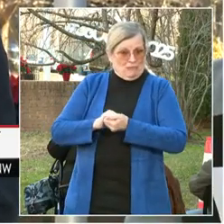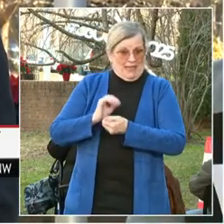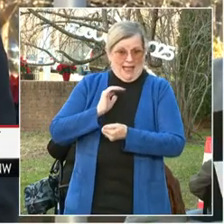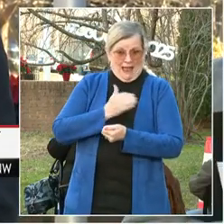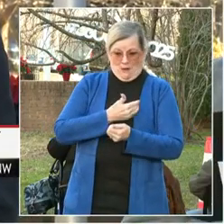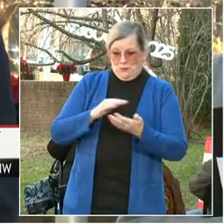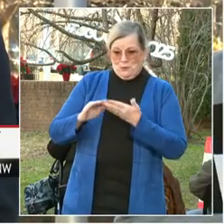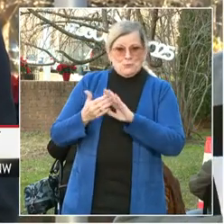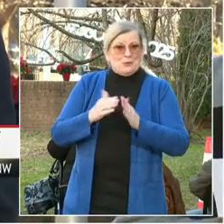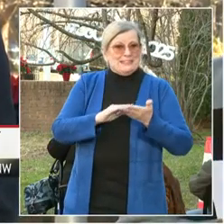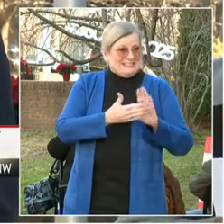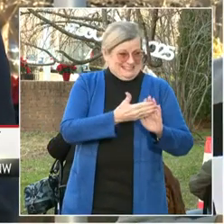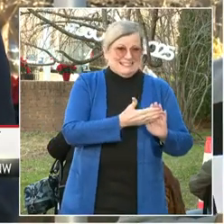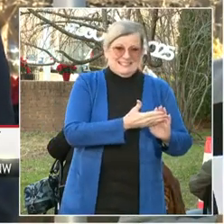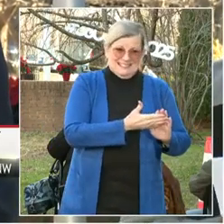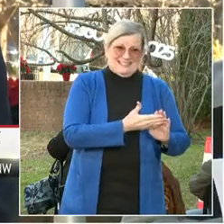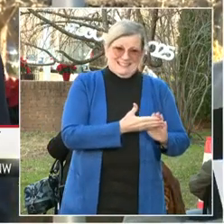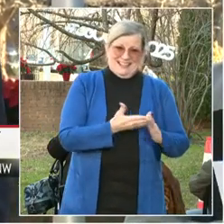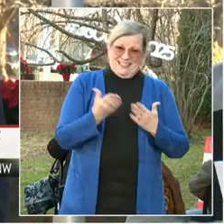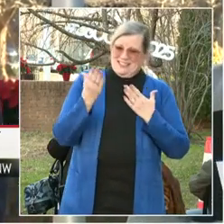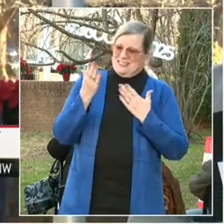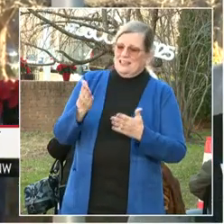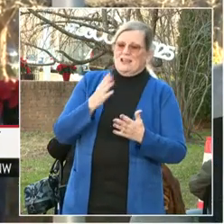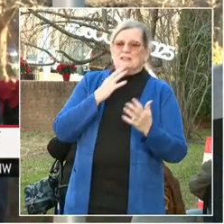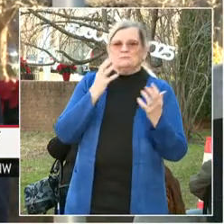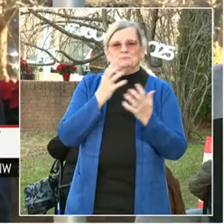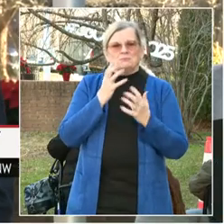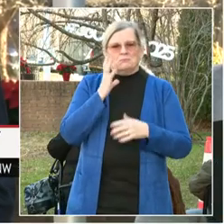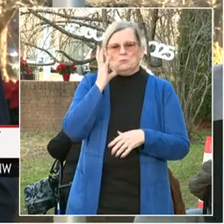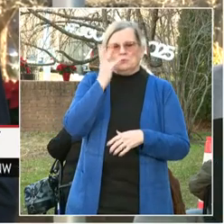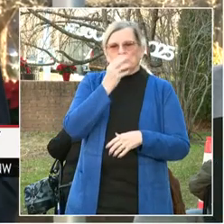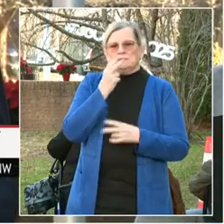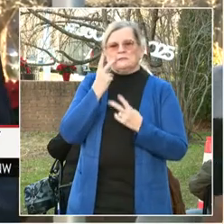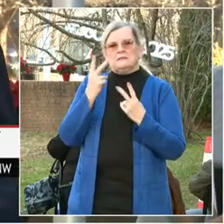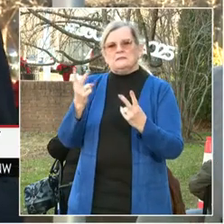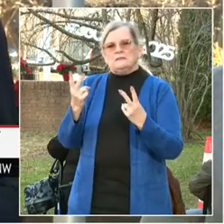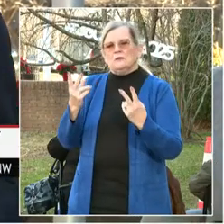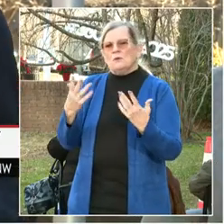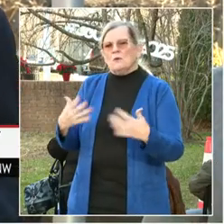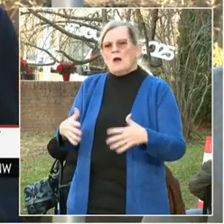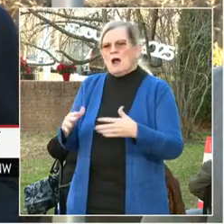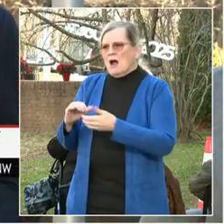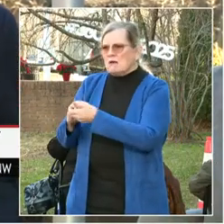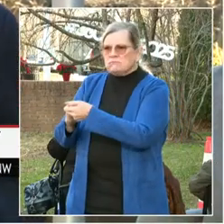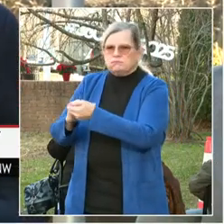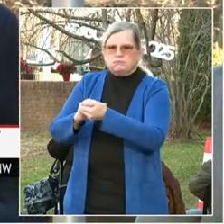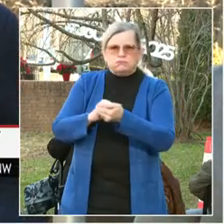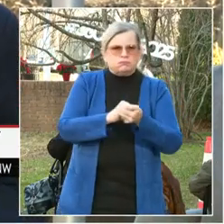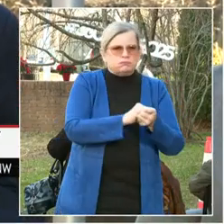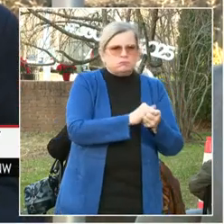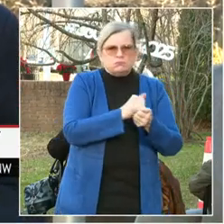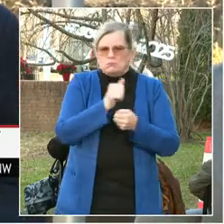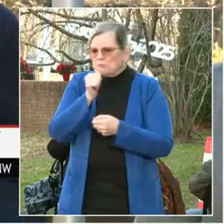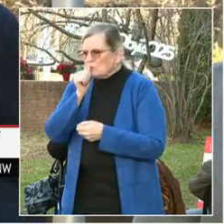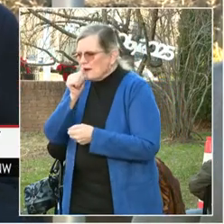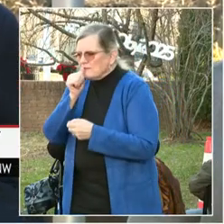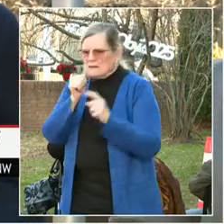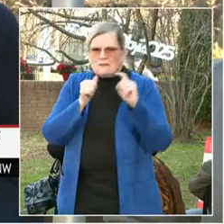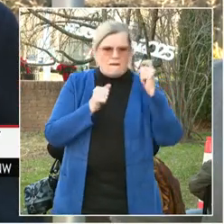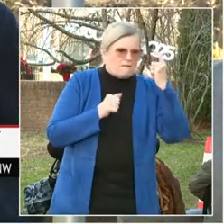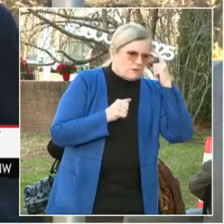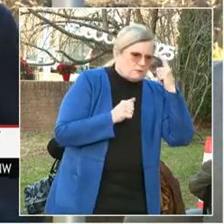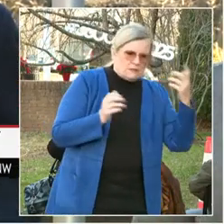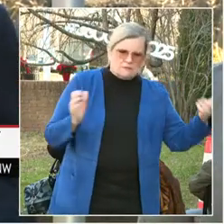a spectacle, it is a beautiful, beautiful sight of what can happen when private sector, government sector, and public sector come